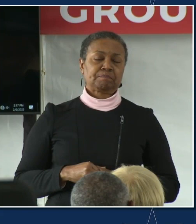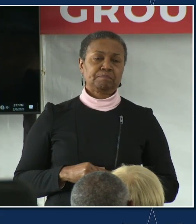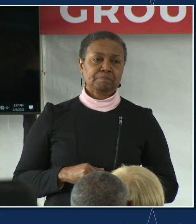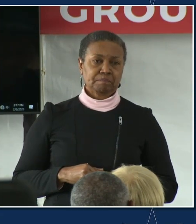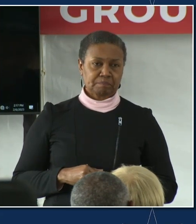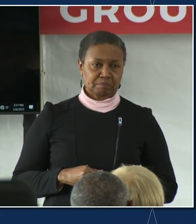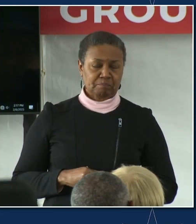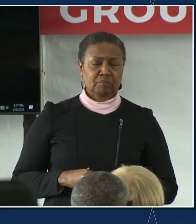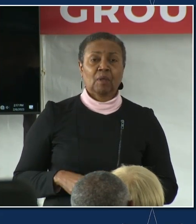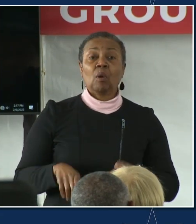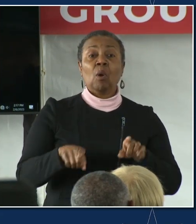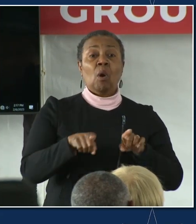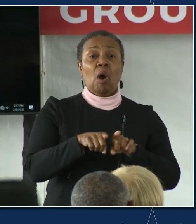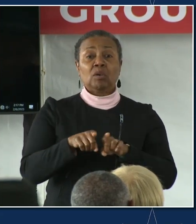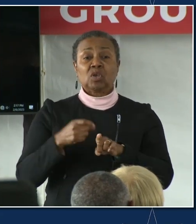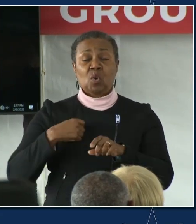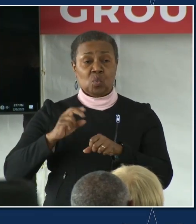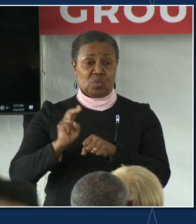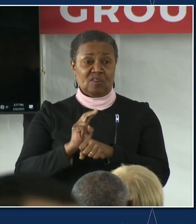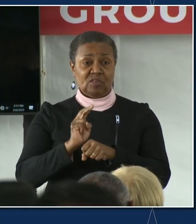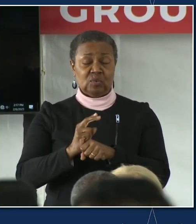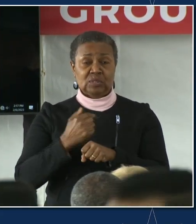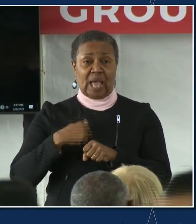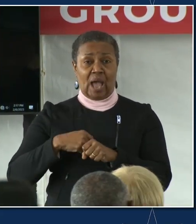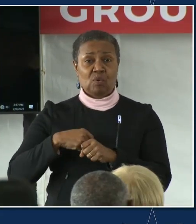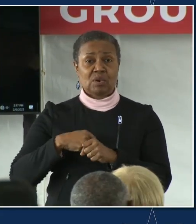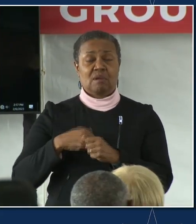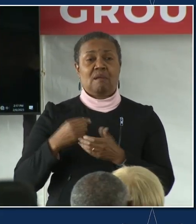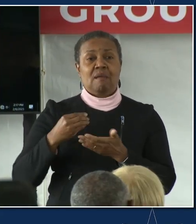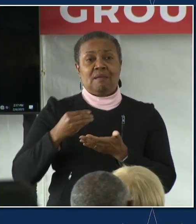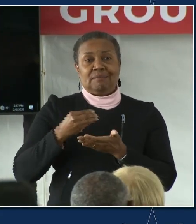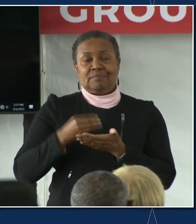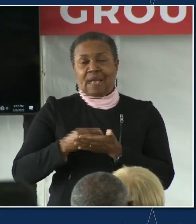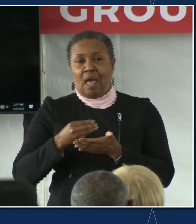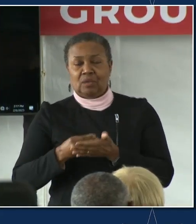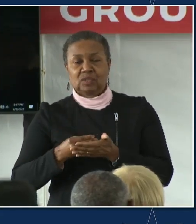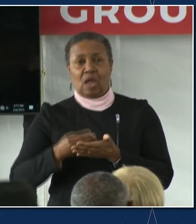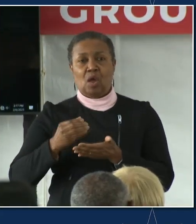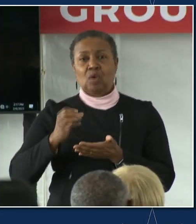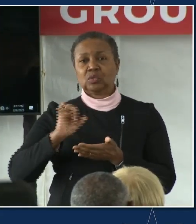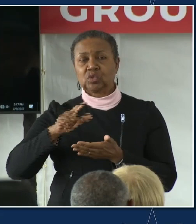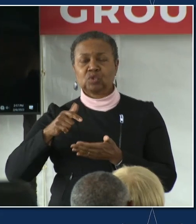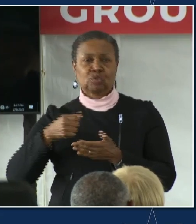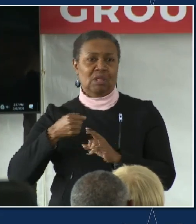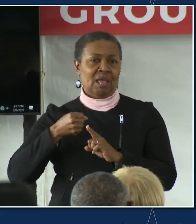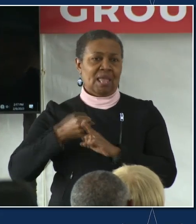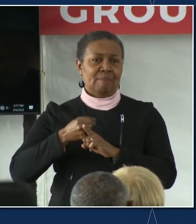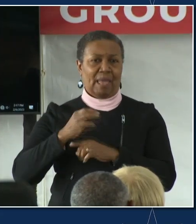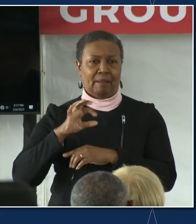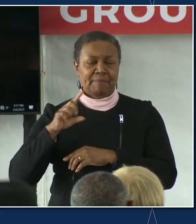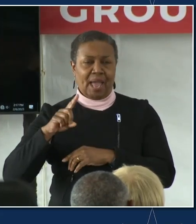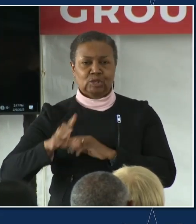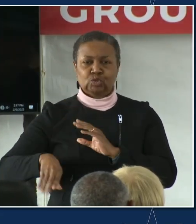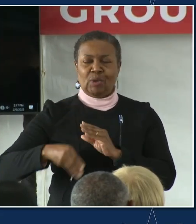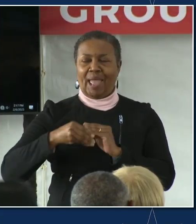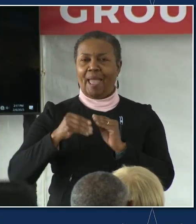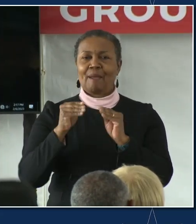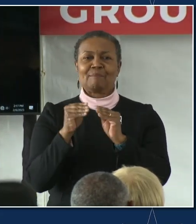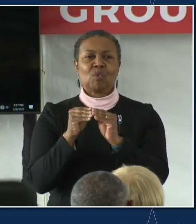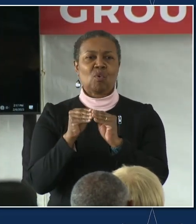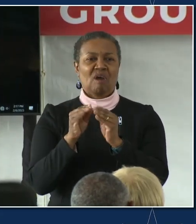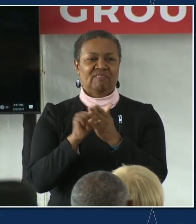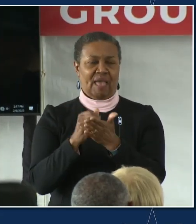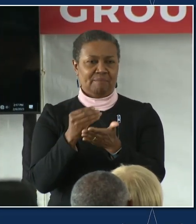And in addition to that, we've used our ARPA dollars, we've used our social impact bonds to even add more of